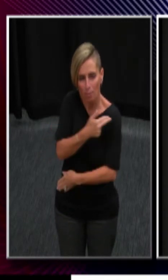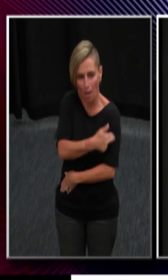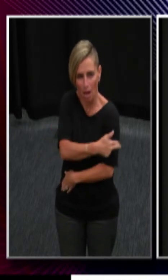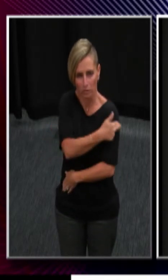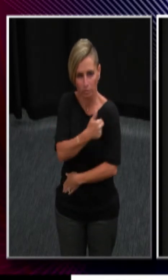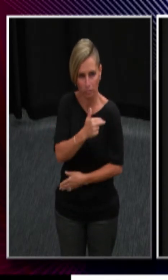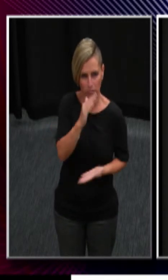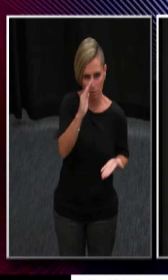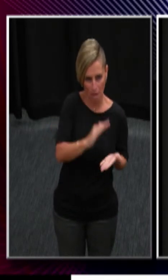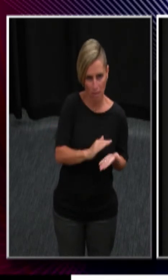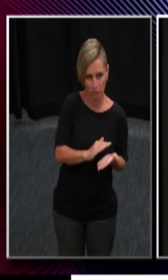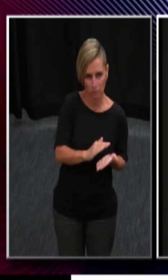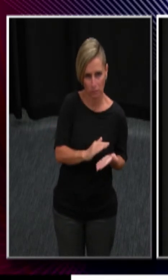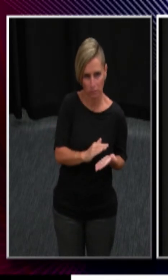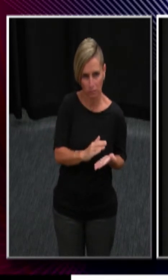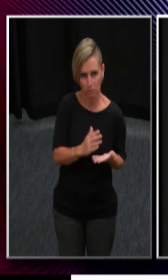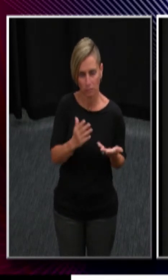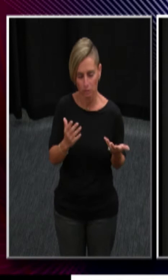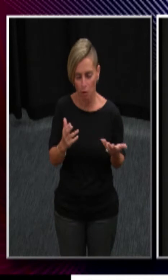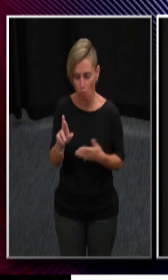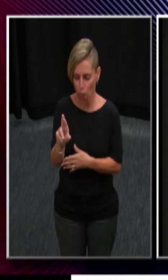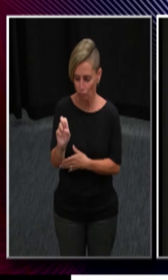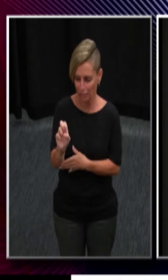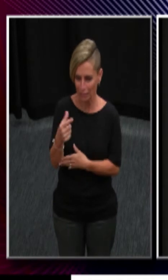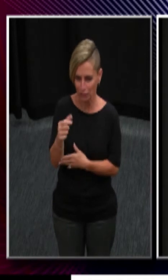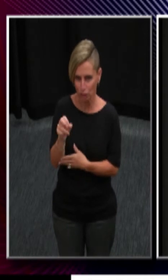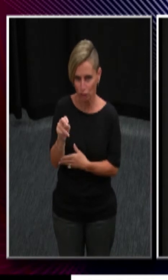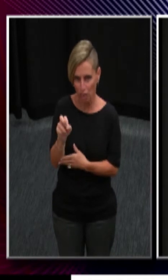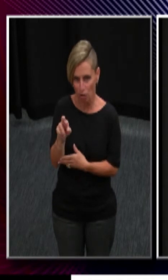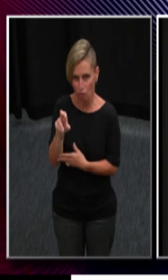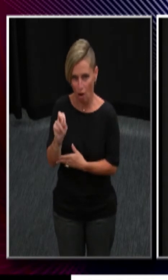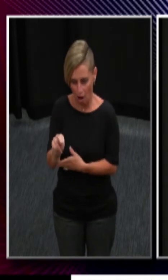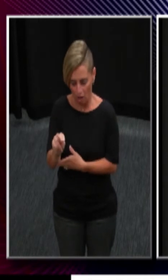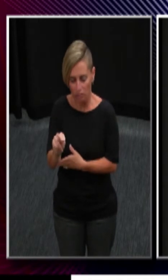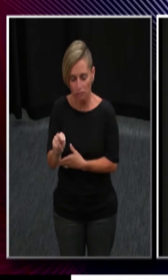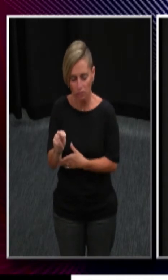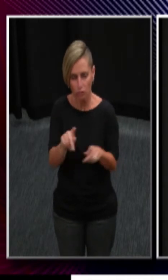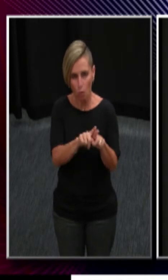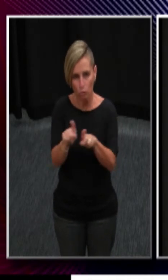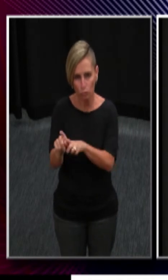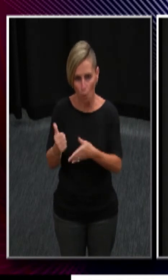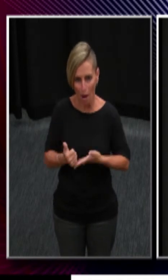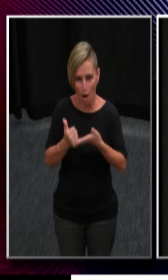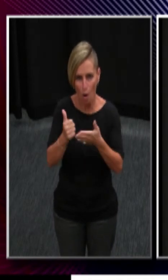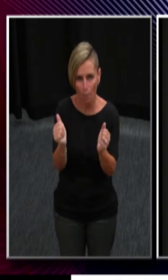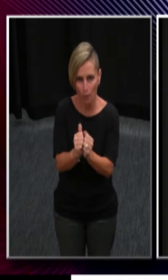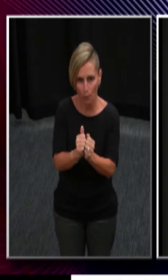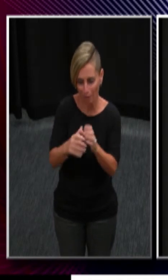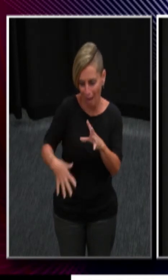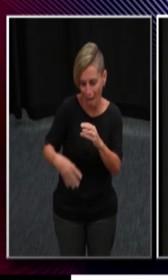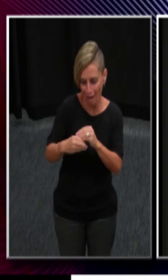are treating with Regeneron to provide extra antibodies and protection in people who meet that